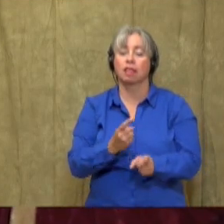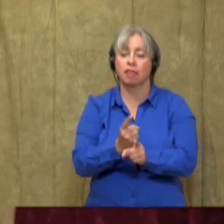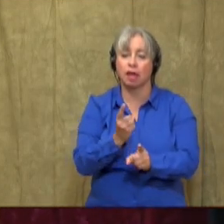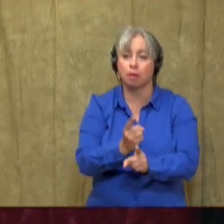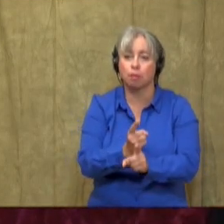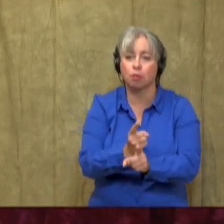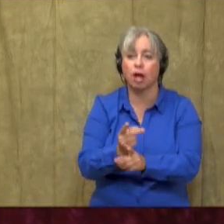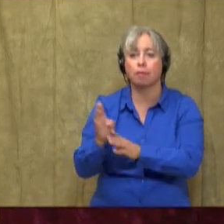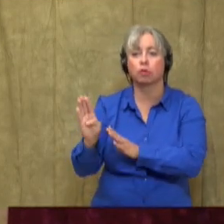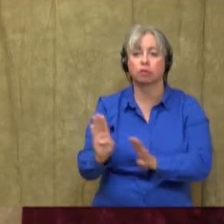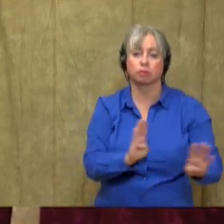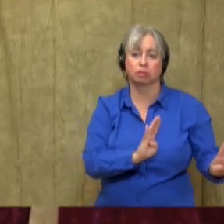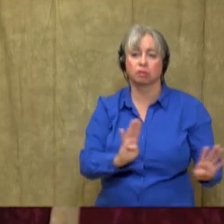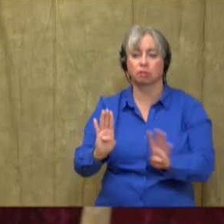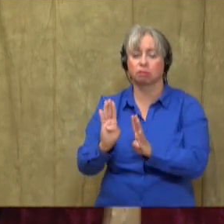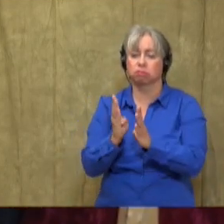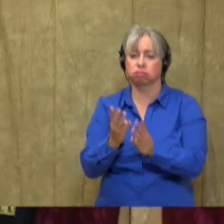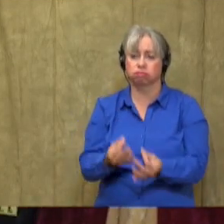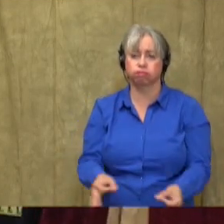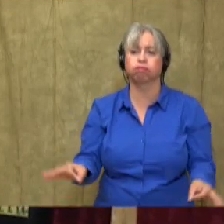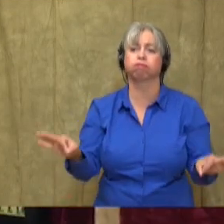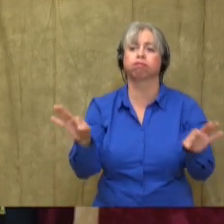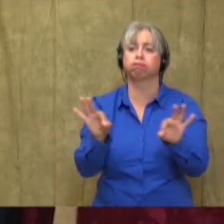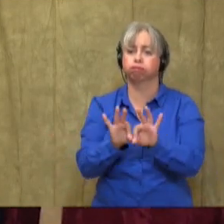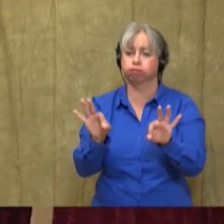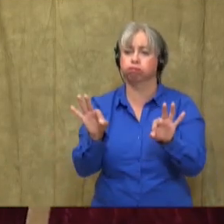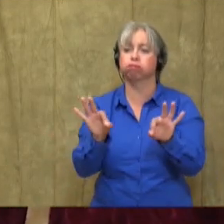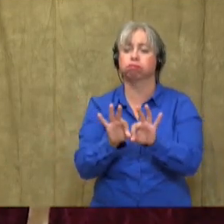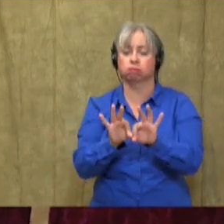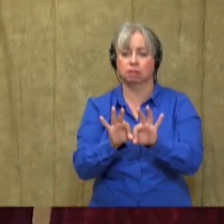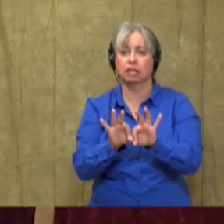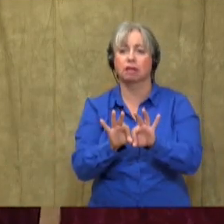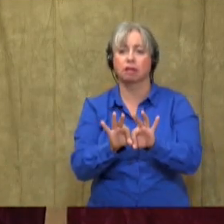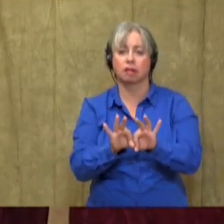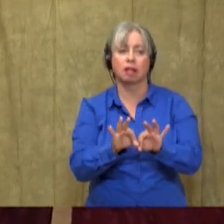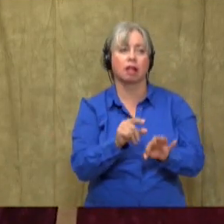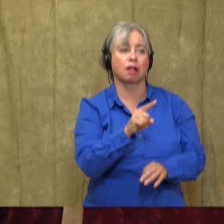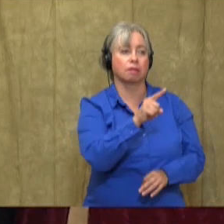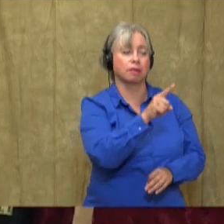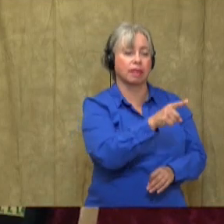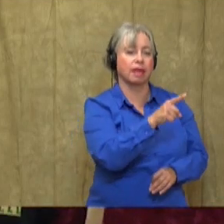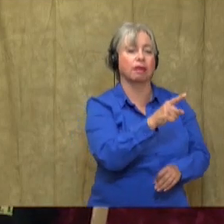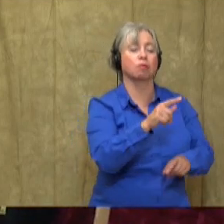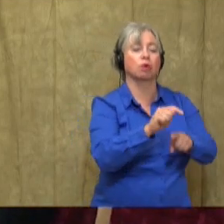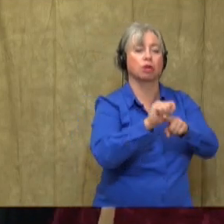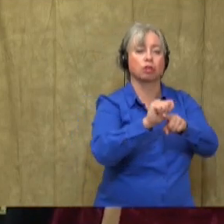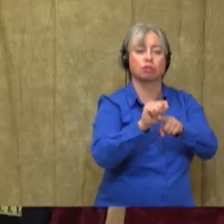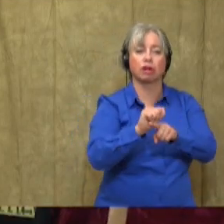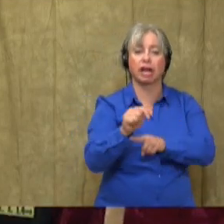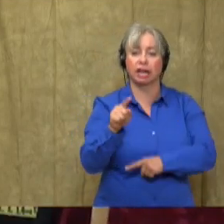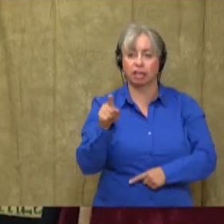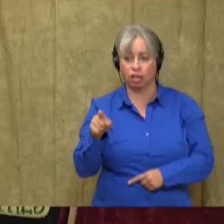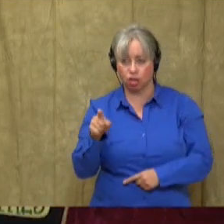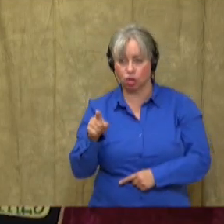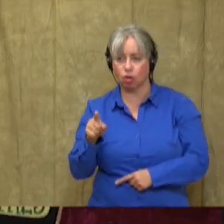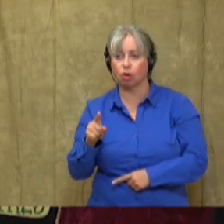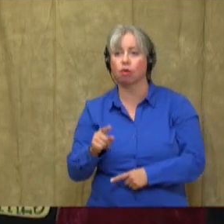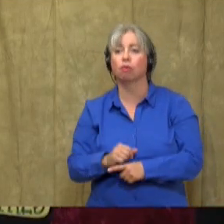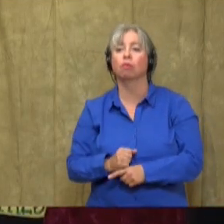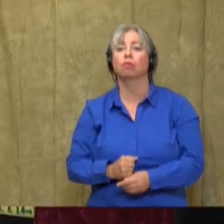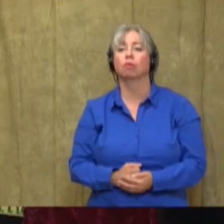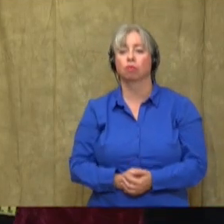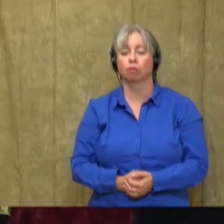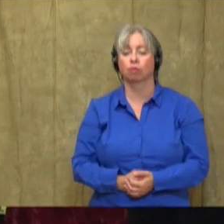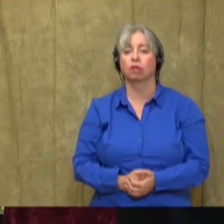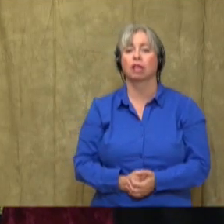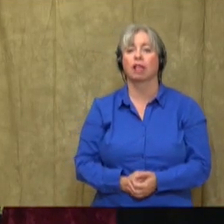knight was extremely important to the knight who was training you, because they were responsible for making sure you were going to be a good knight if you were going to be